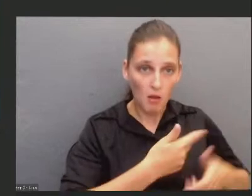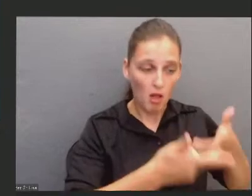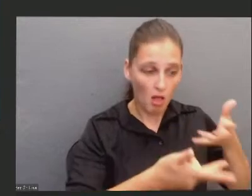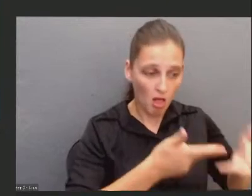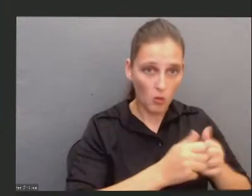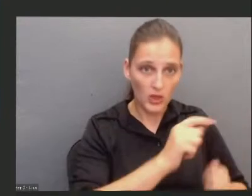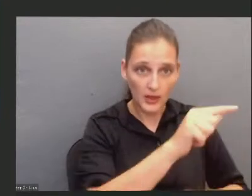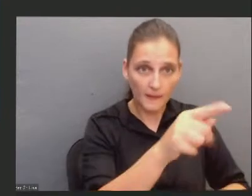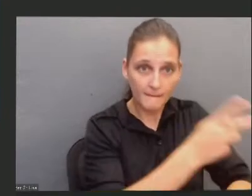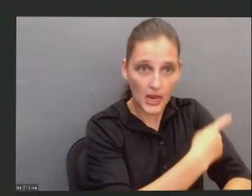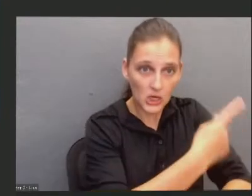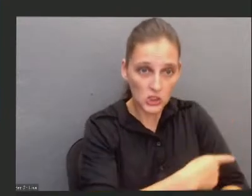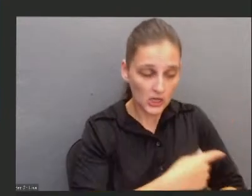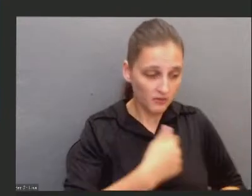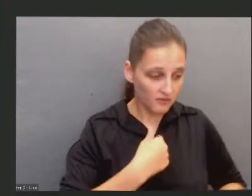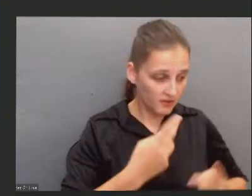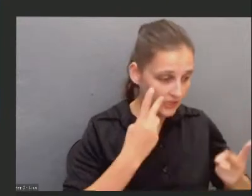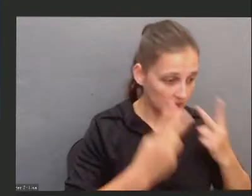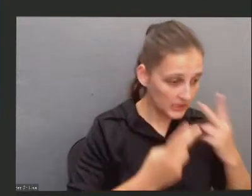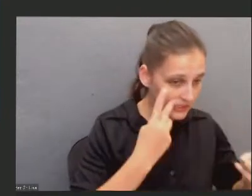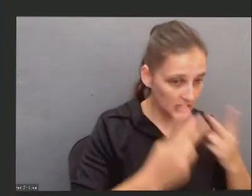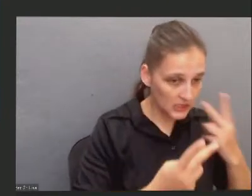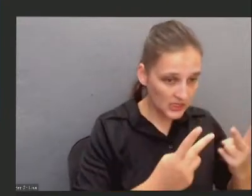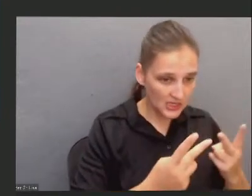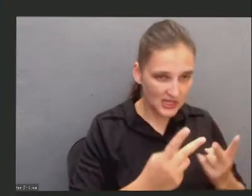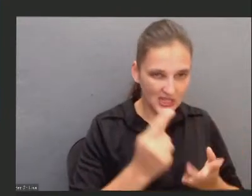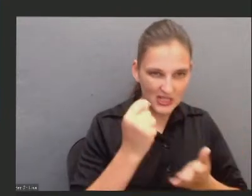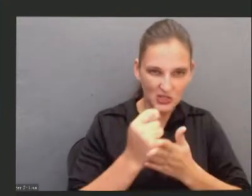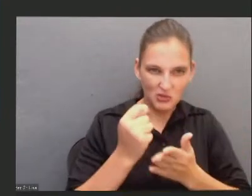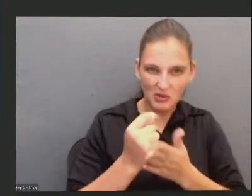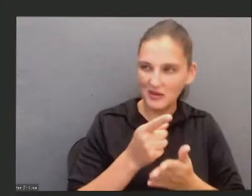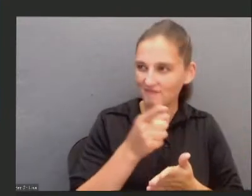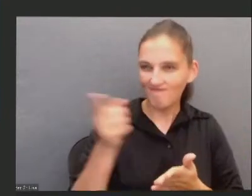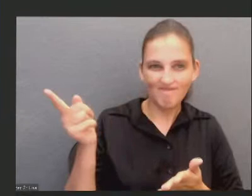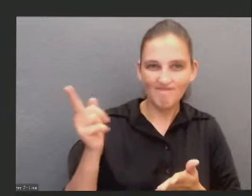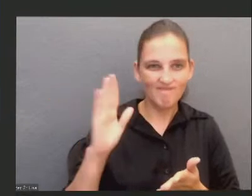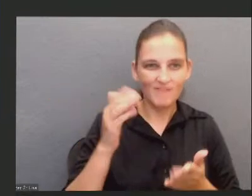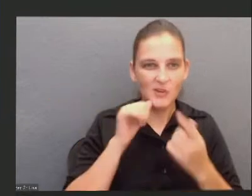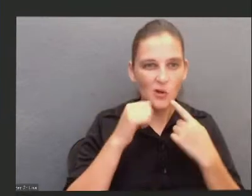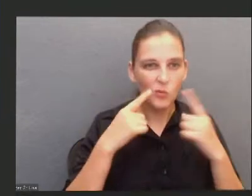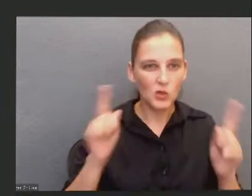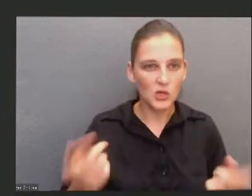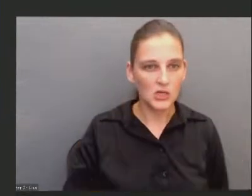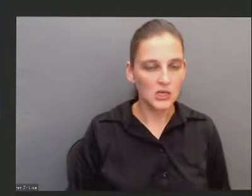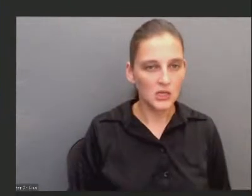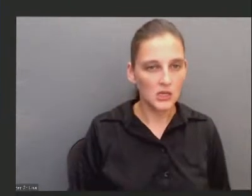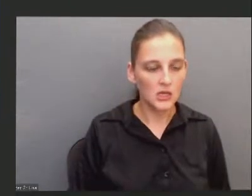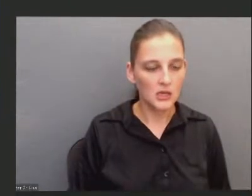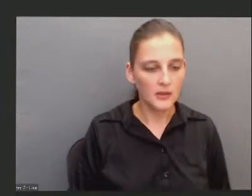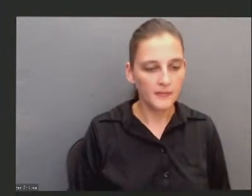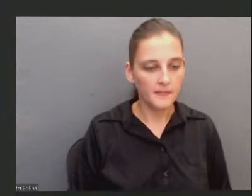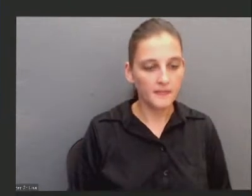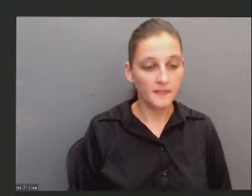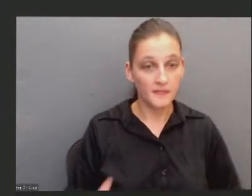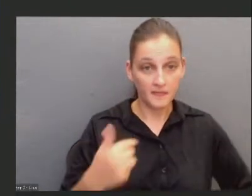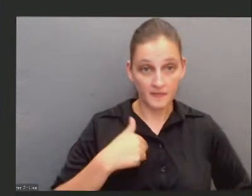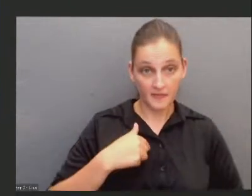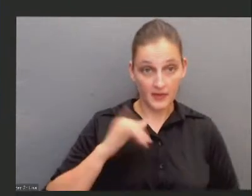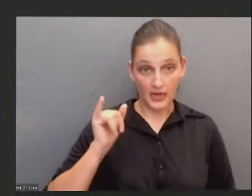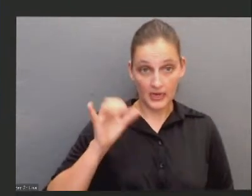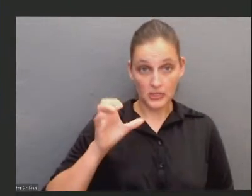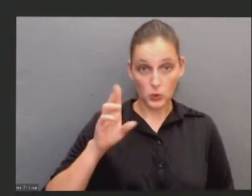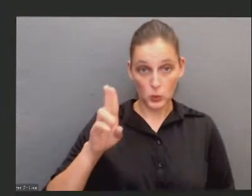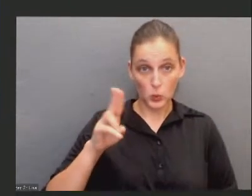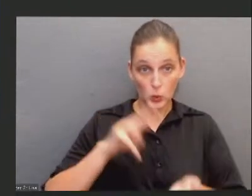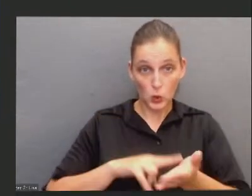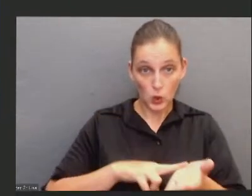the treatments just don't seem to be working. And as an ICU nurse, having to make one call after another